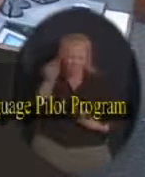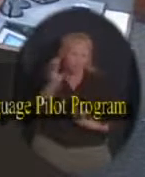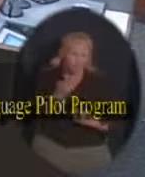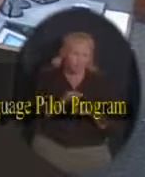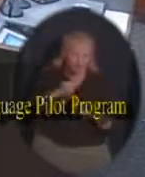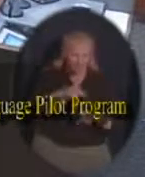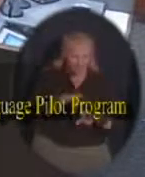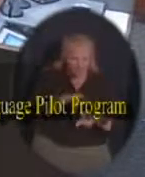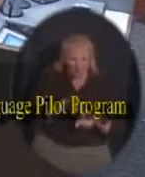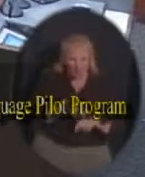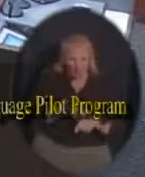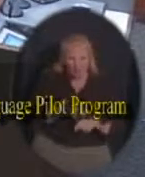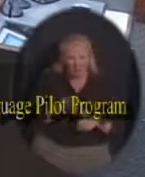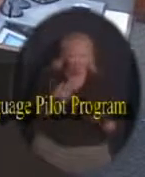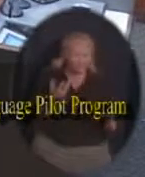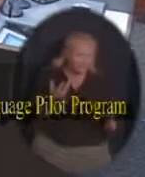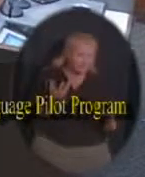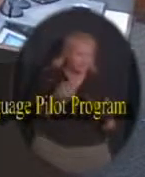to do?